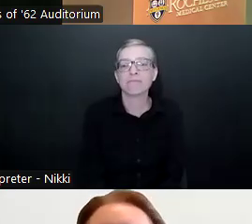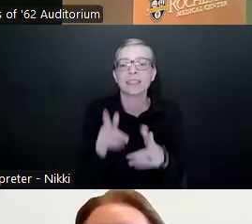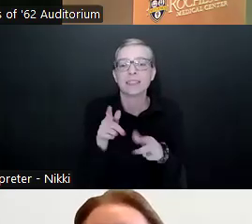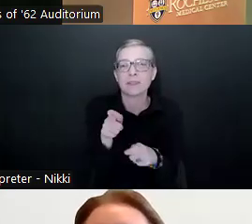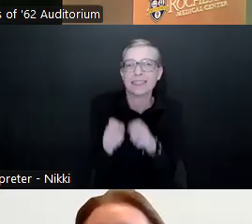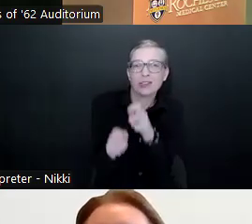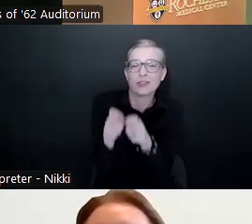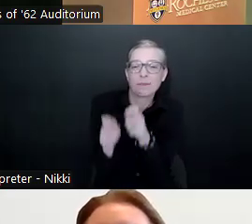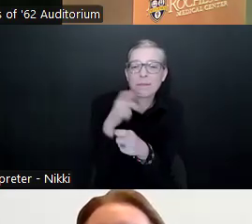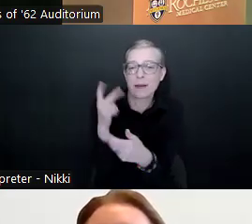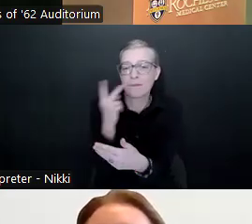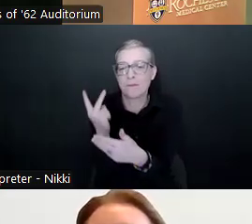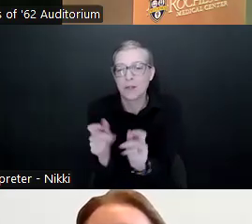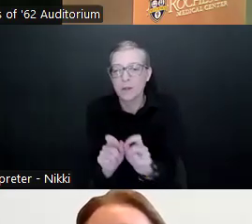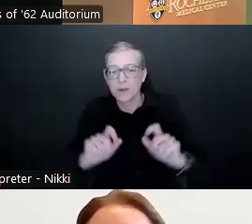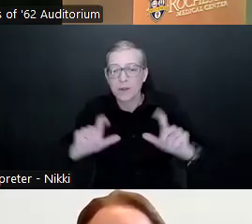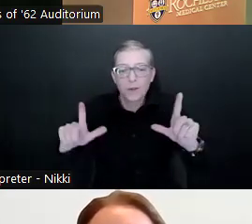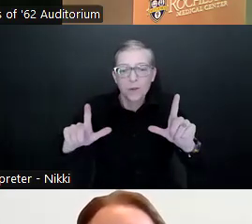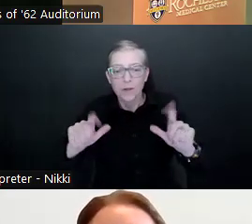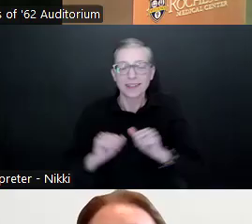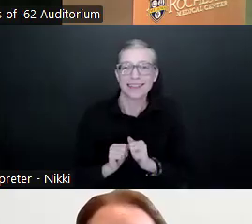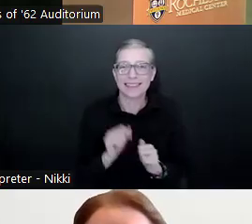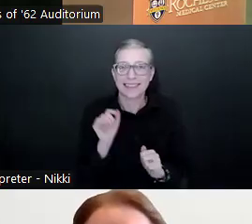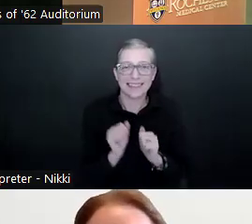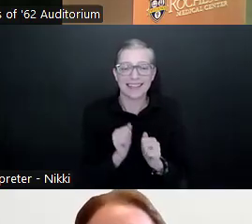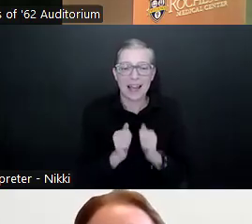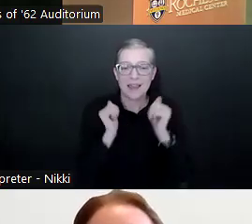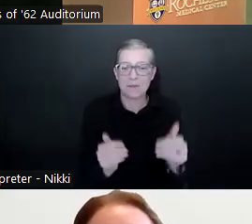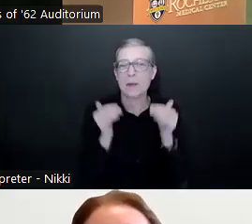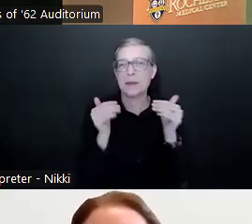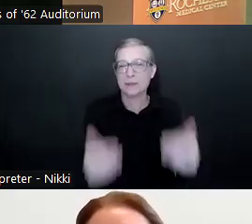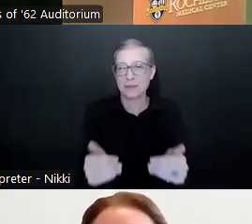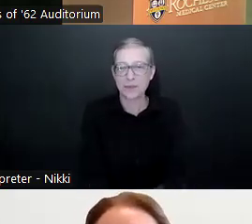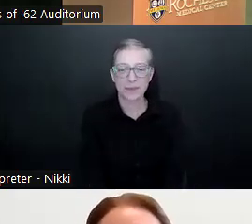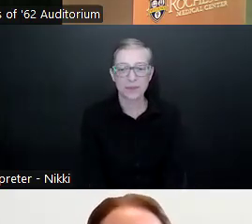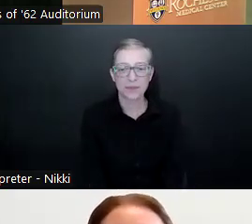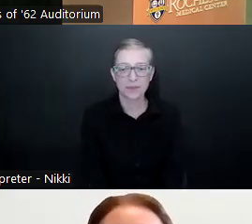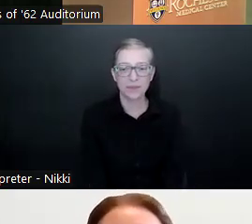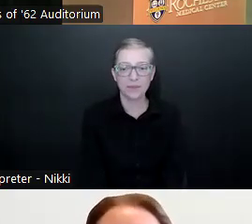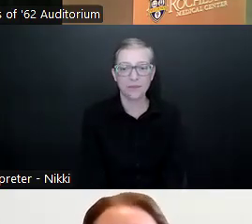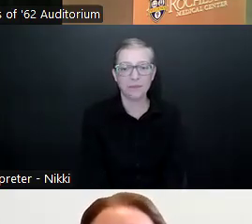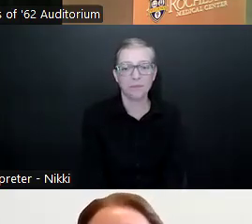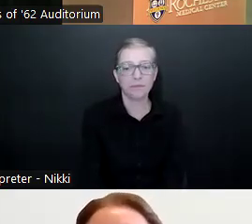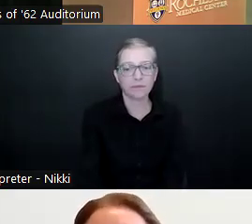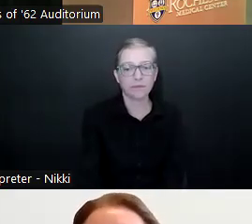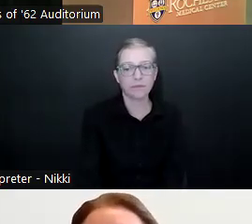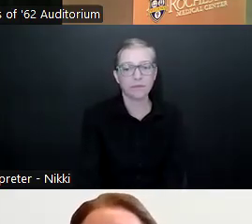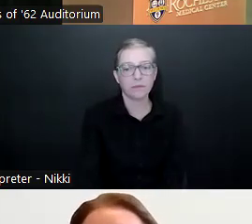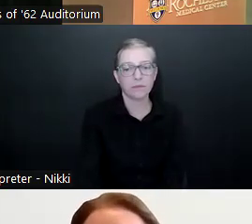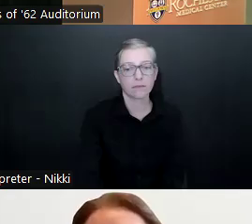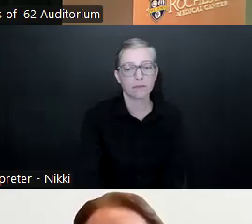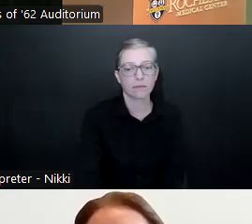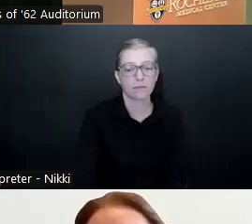view. There we go. So we're off to the races. So I'm going to start with just